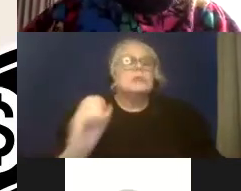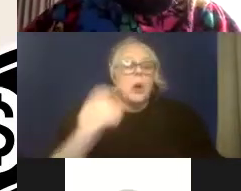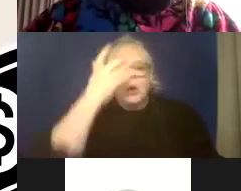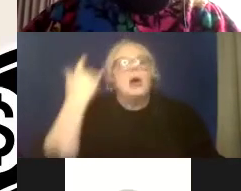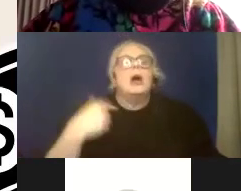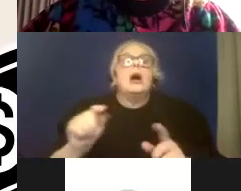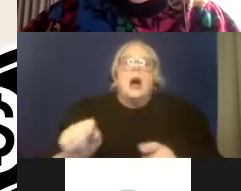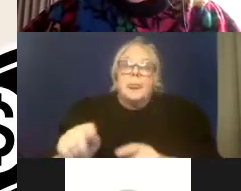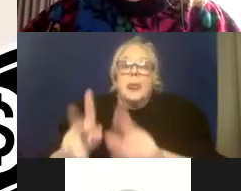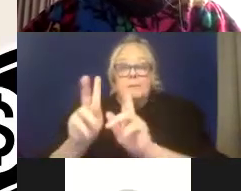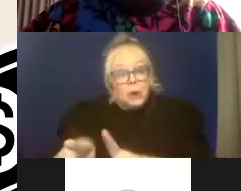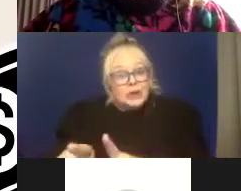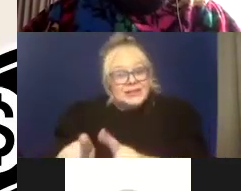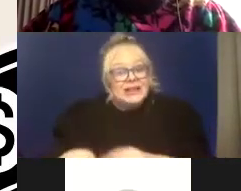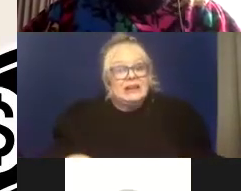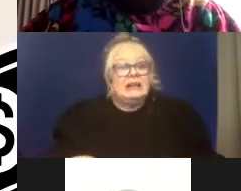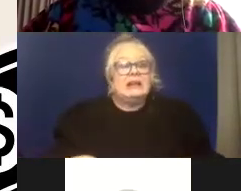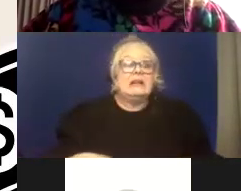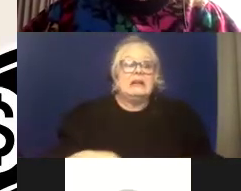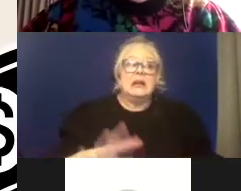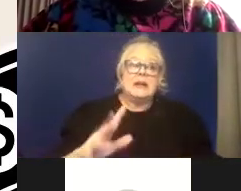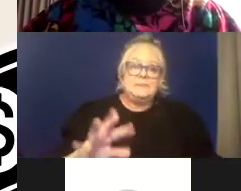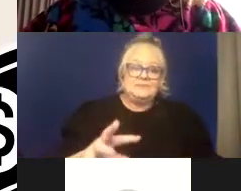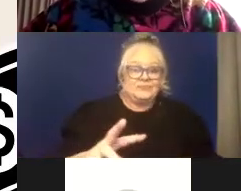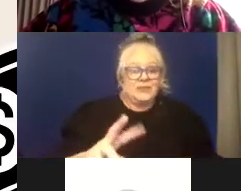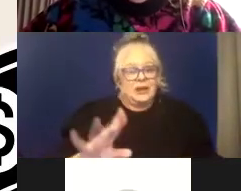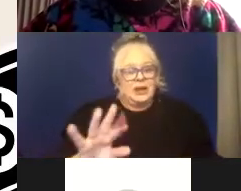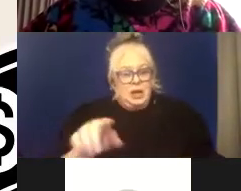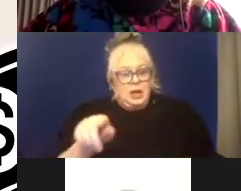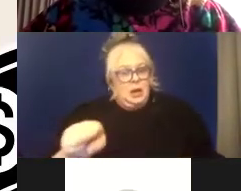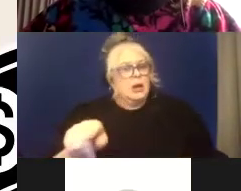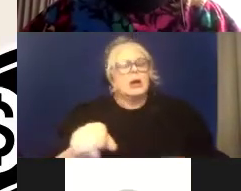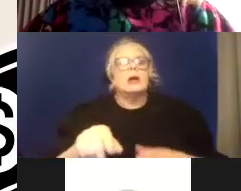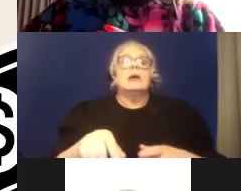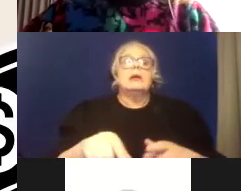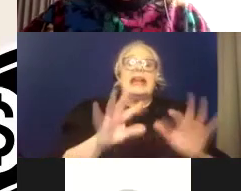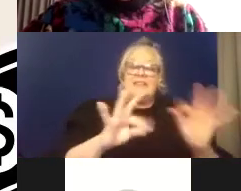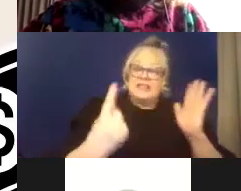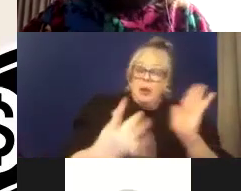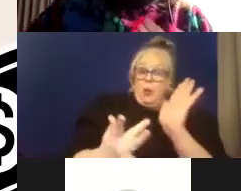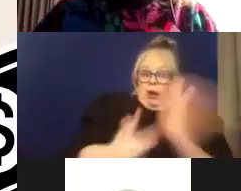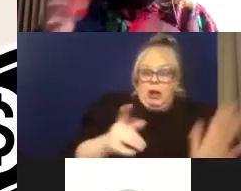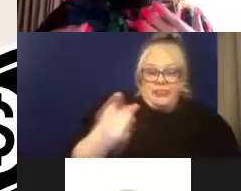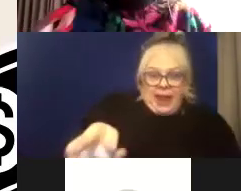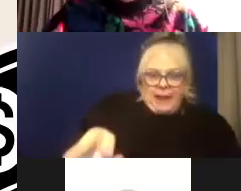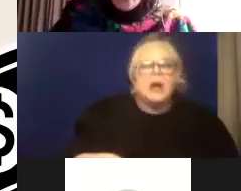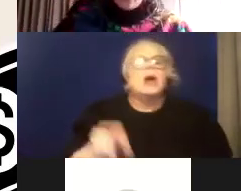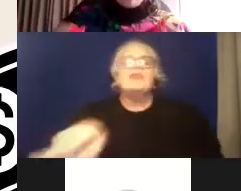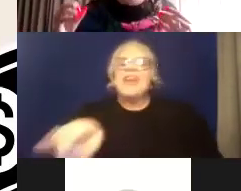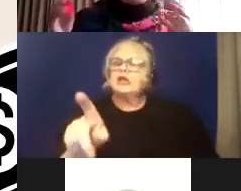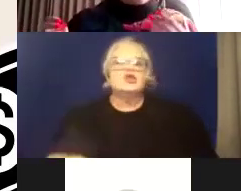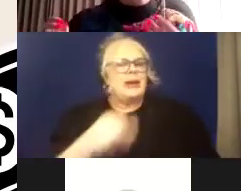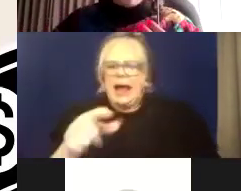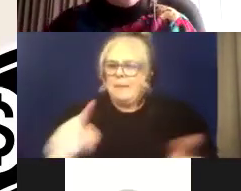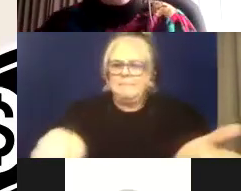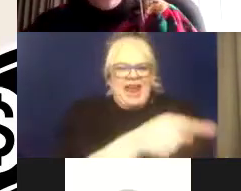is extorting you for any reason. It may seem like giving a blackmailer what they're asking for will make them go away,